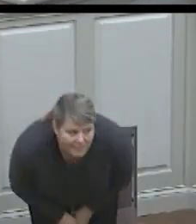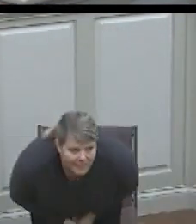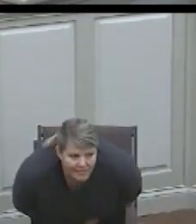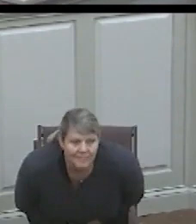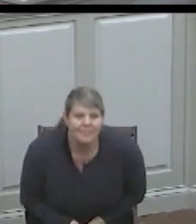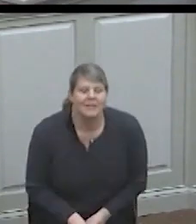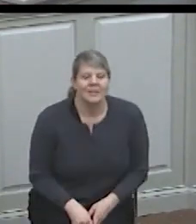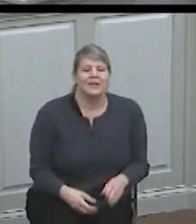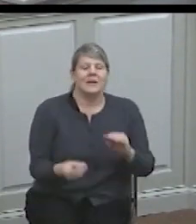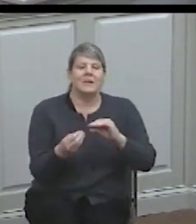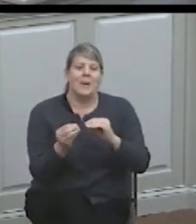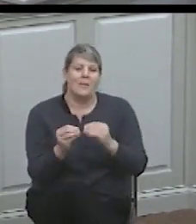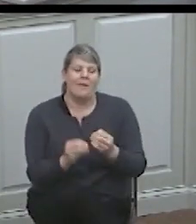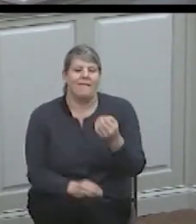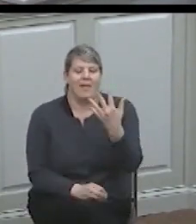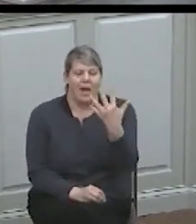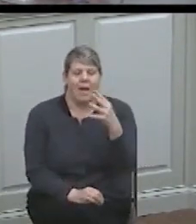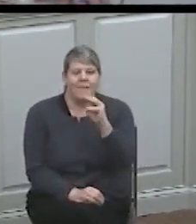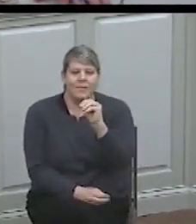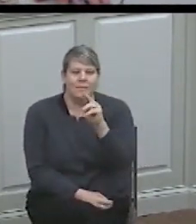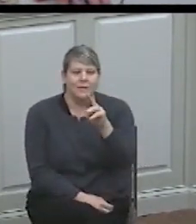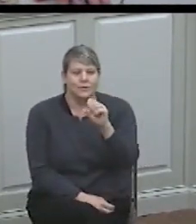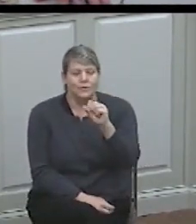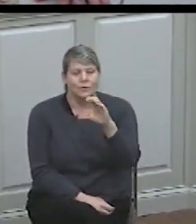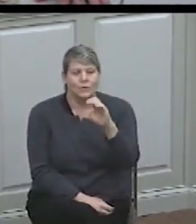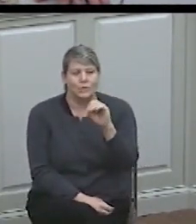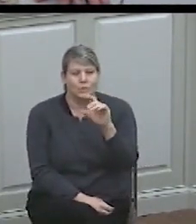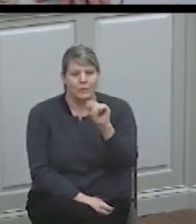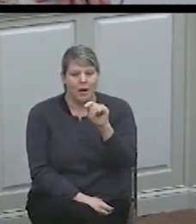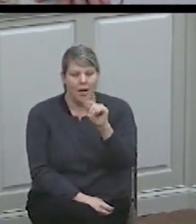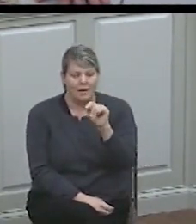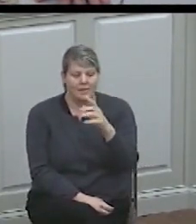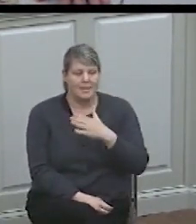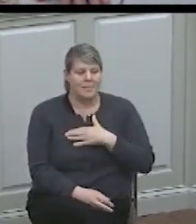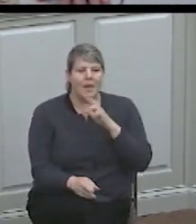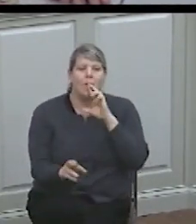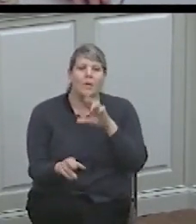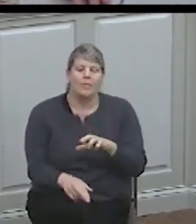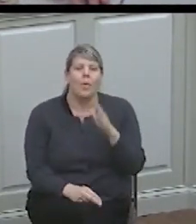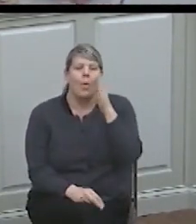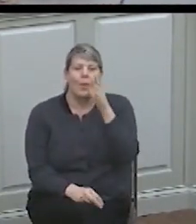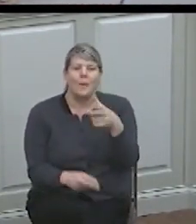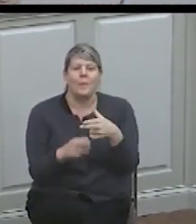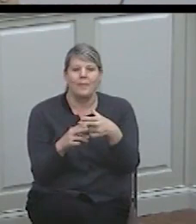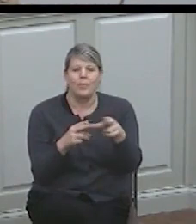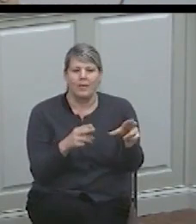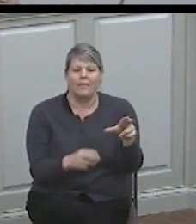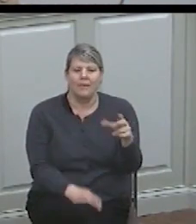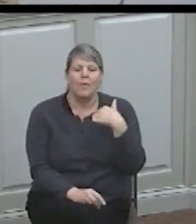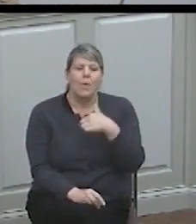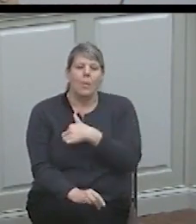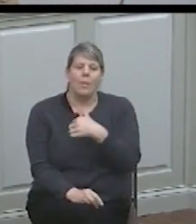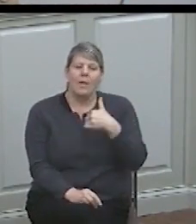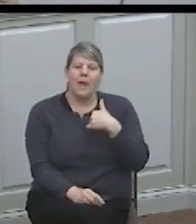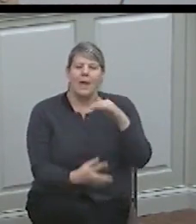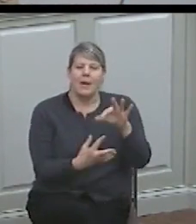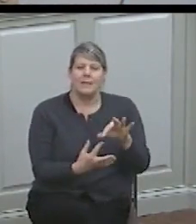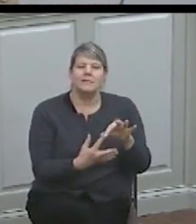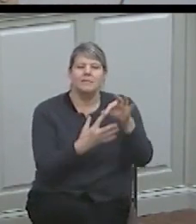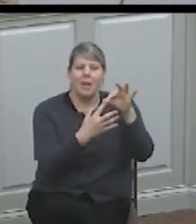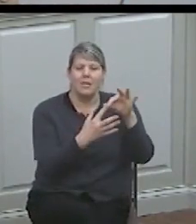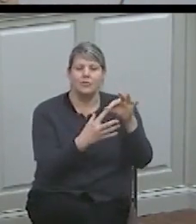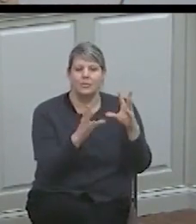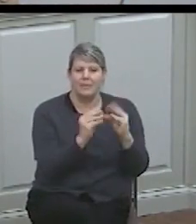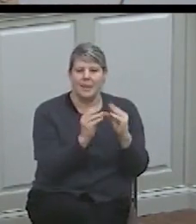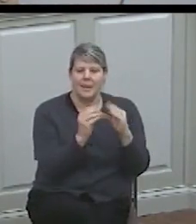please. My report will be brief in that we had a special hearing, a public